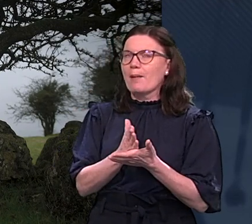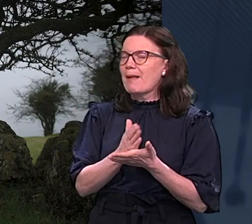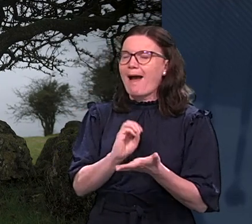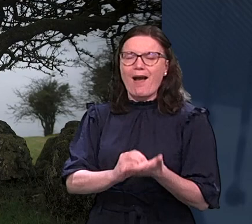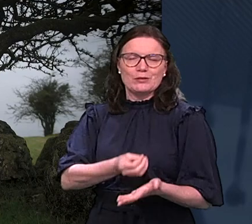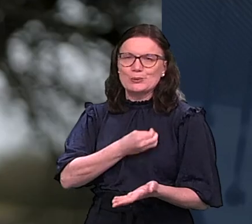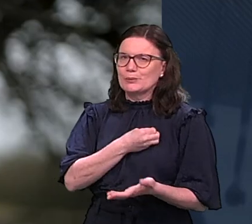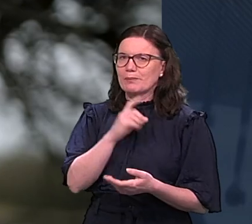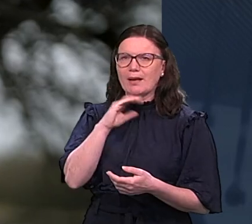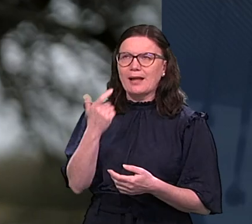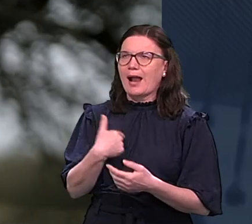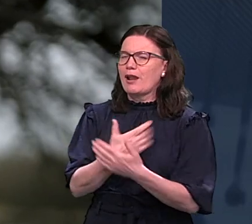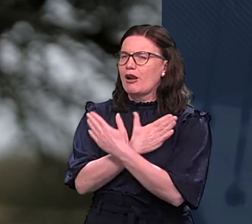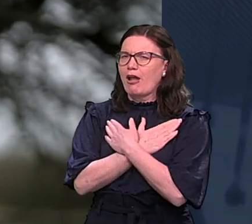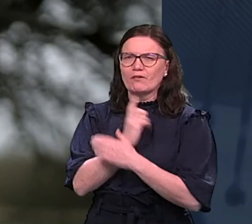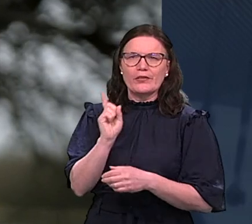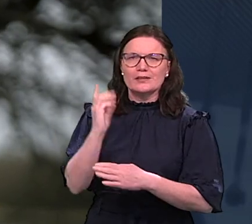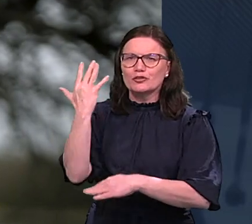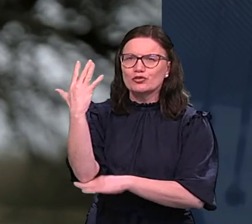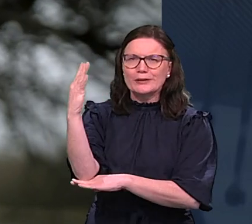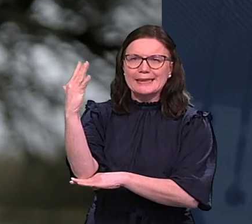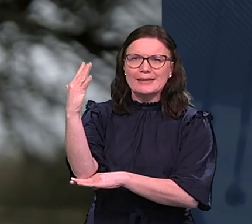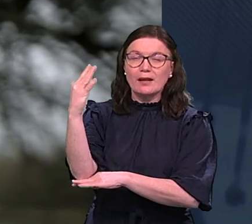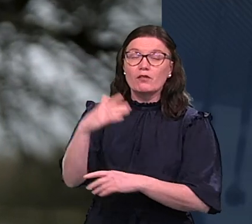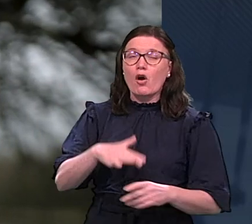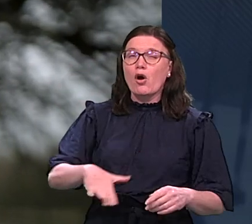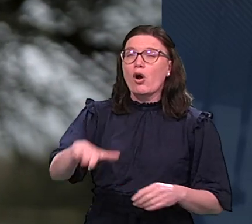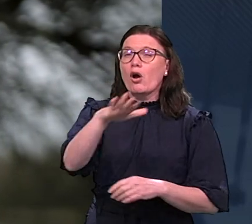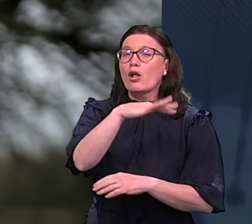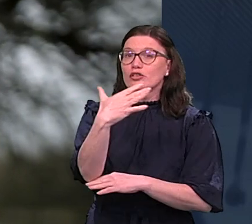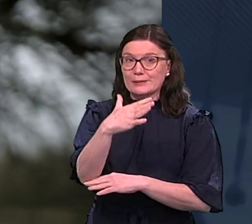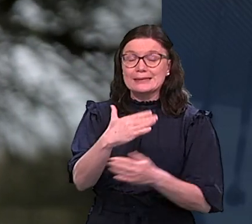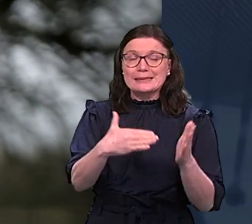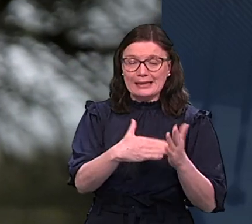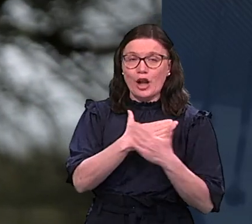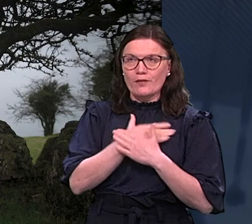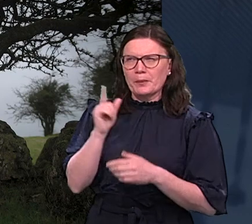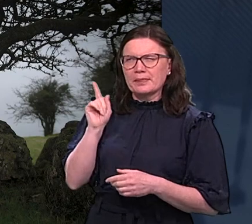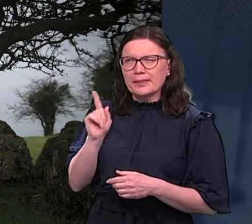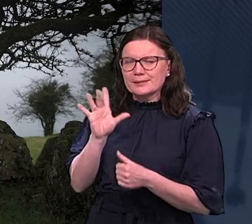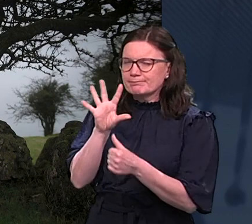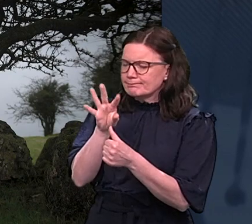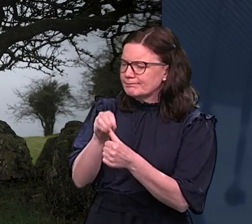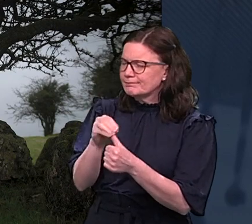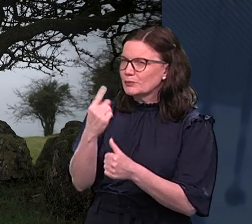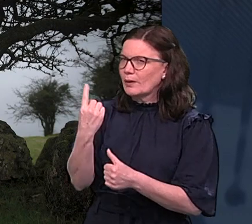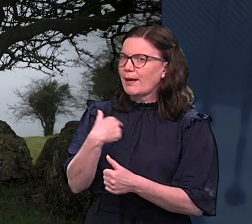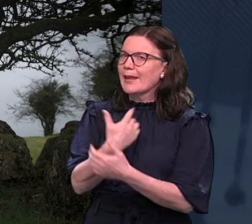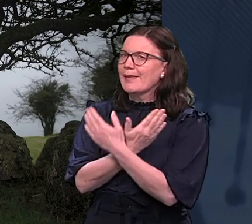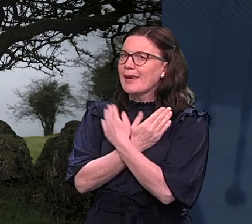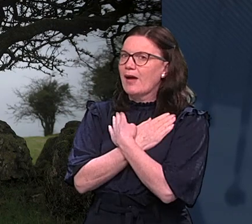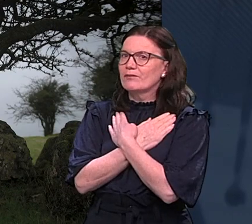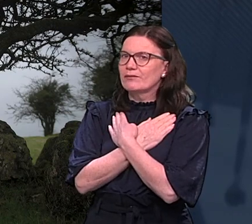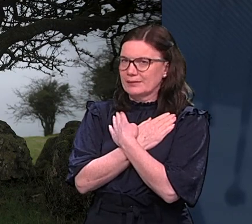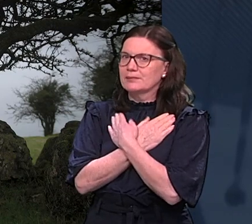tree. I love this tree. I love all the trees, but I love this tree. This is, it's